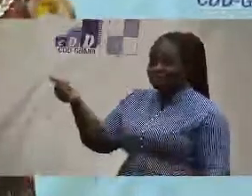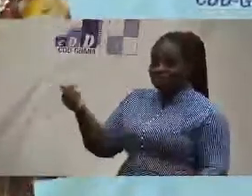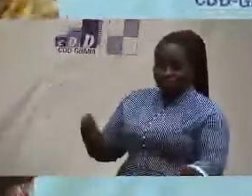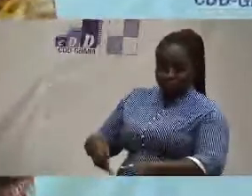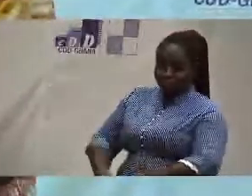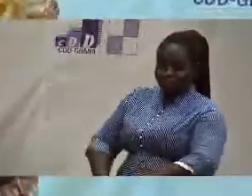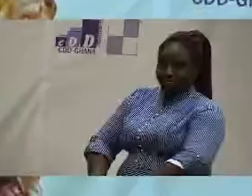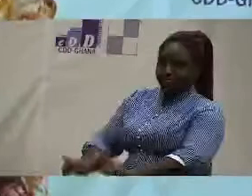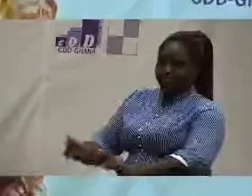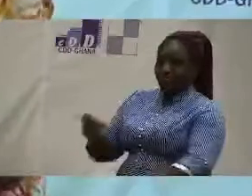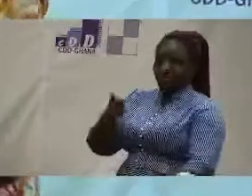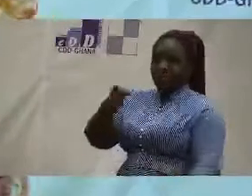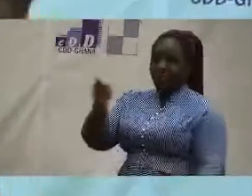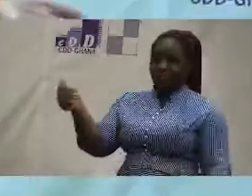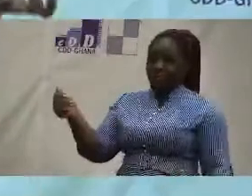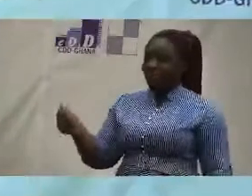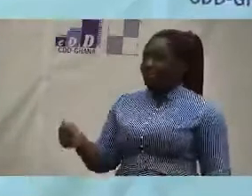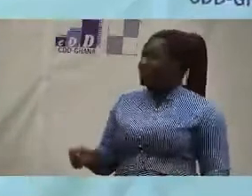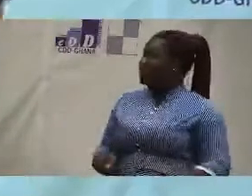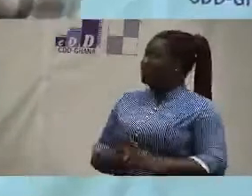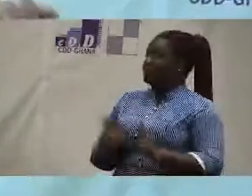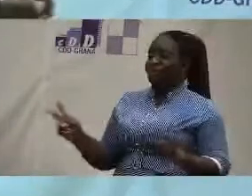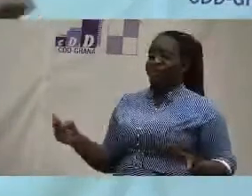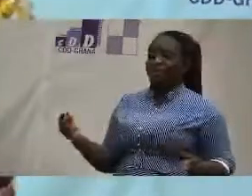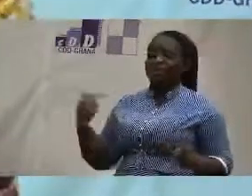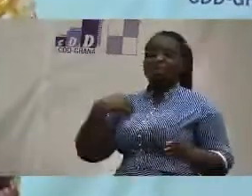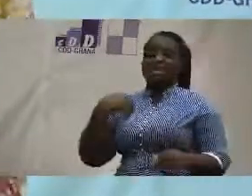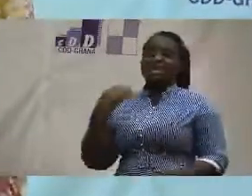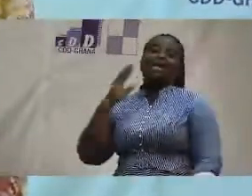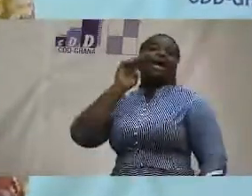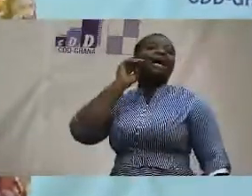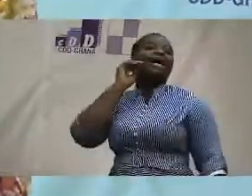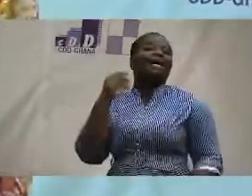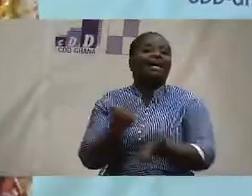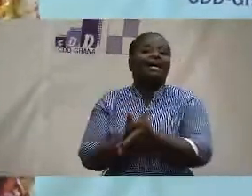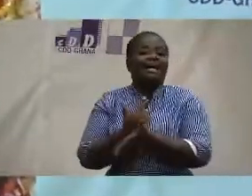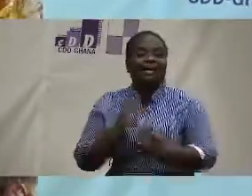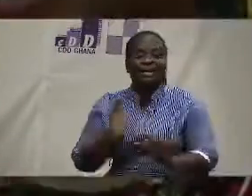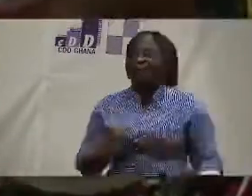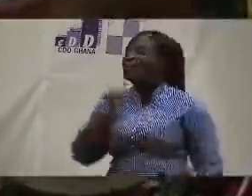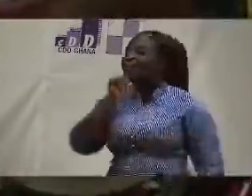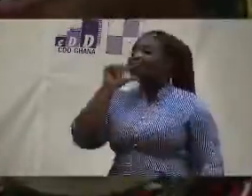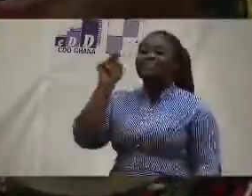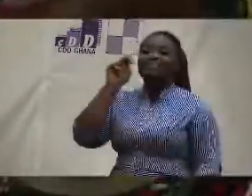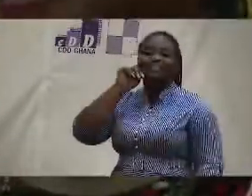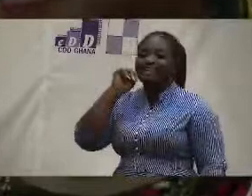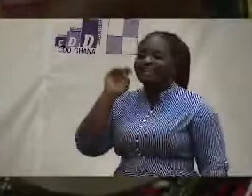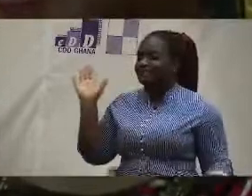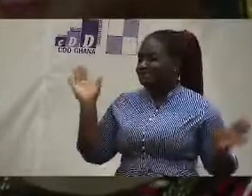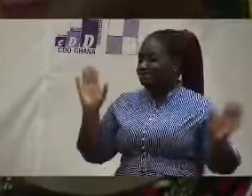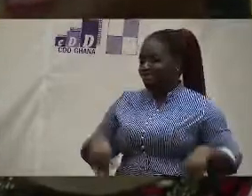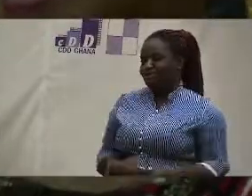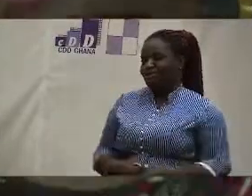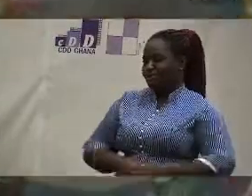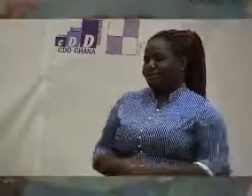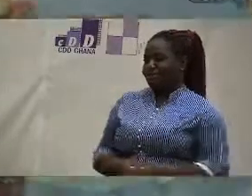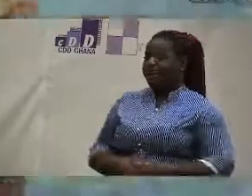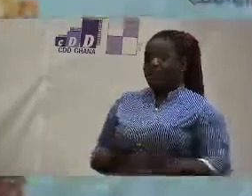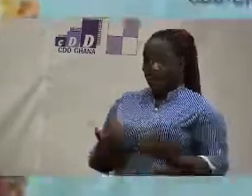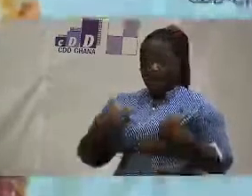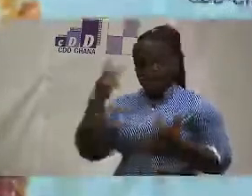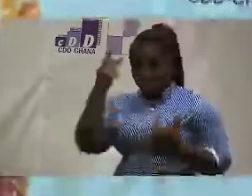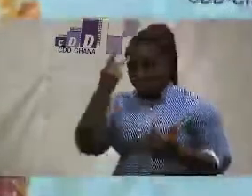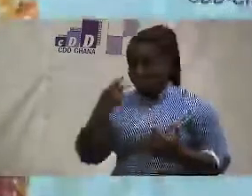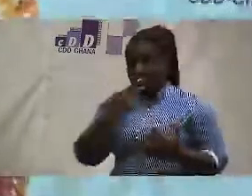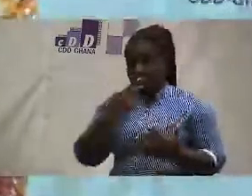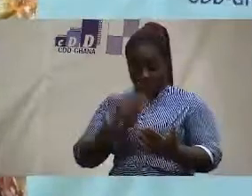kilometers away in Koforidua, so it's home. It's not out of home, having parents who